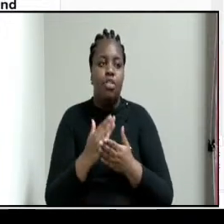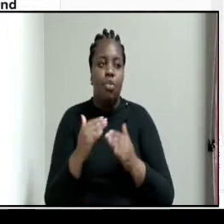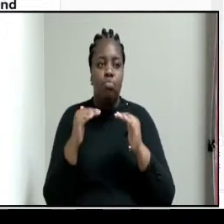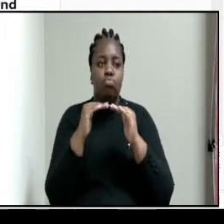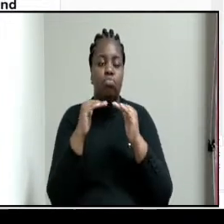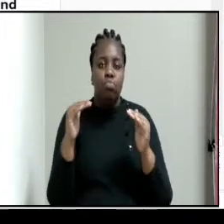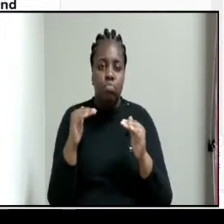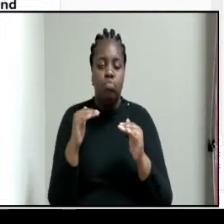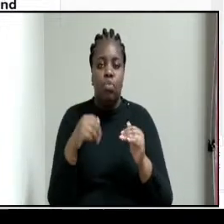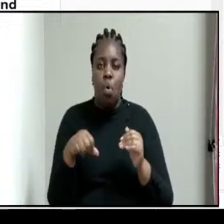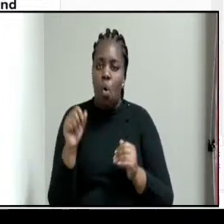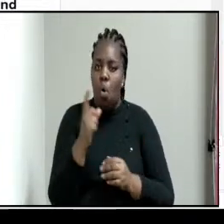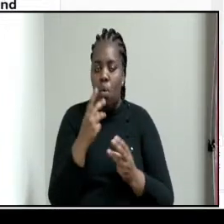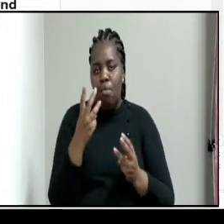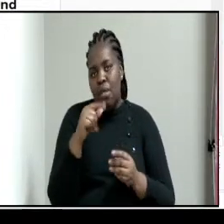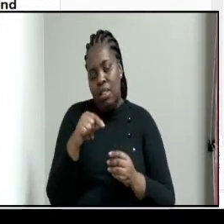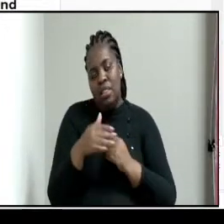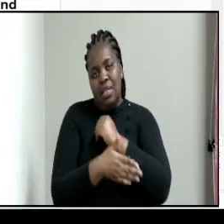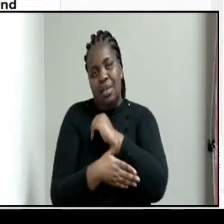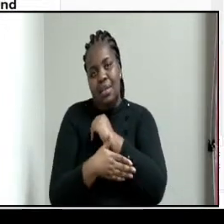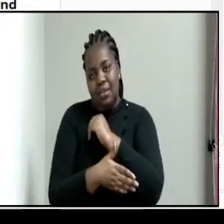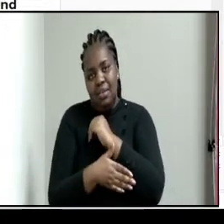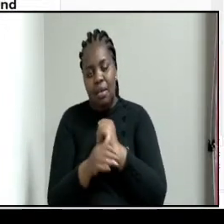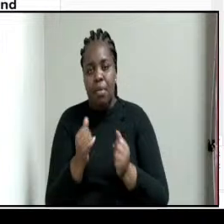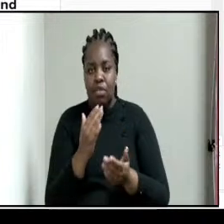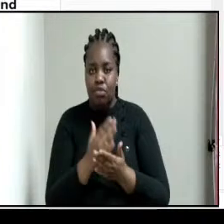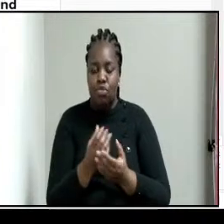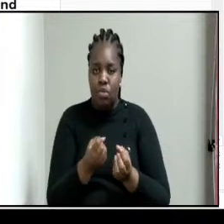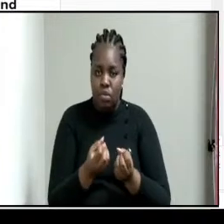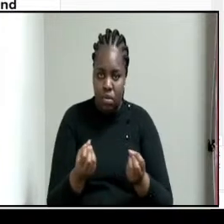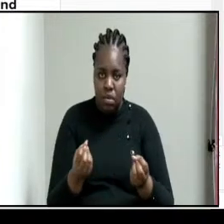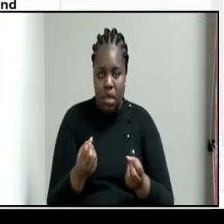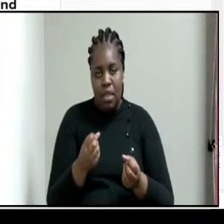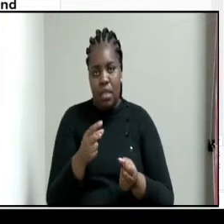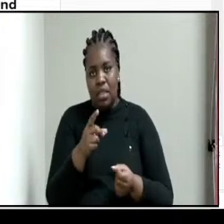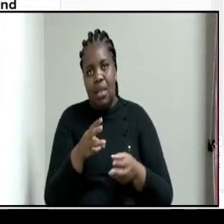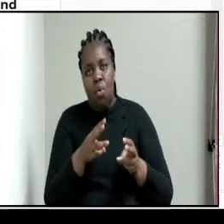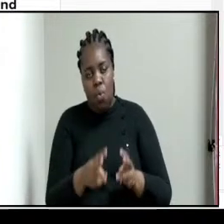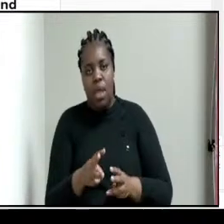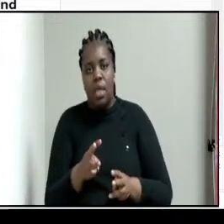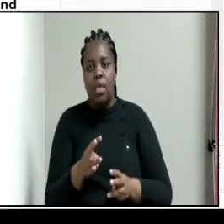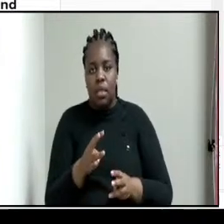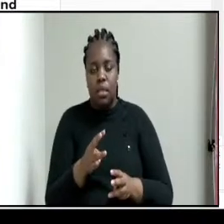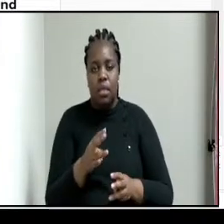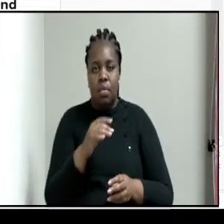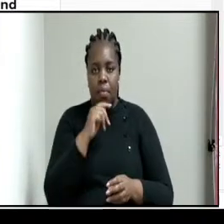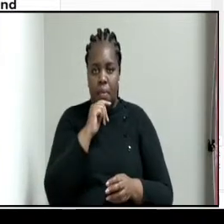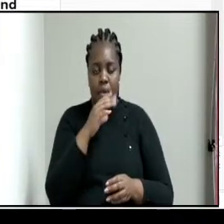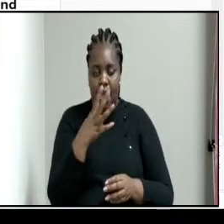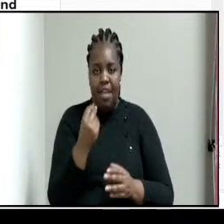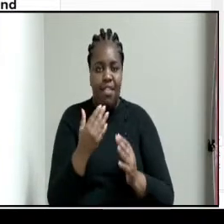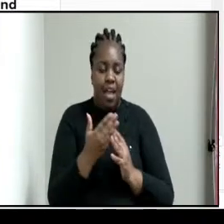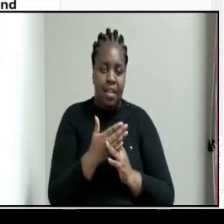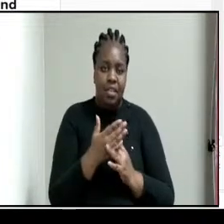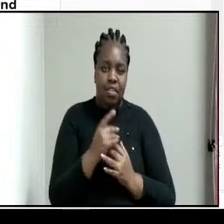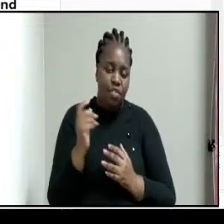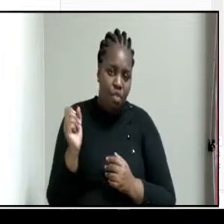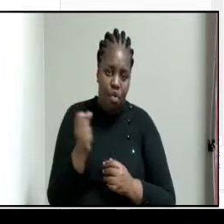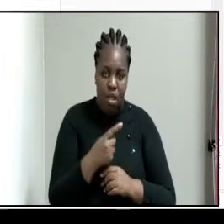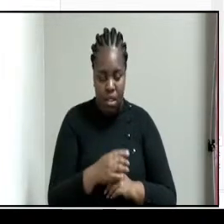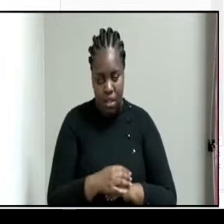nutritional needs of all people in the country and geographically distributed in such a way that it is physically accessible to